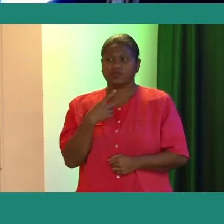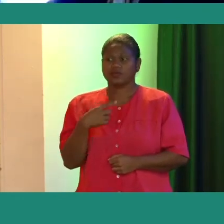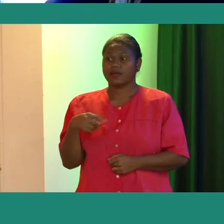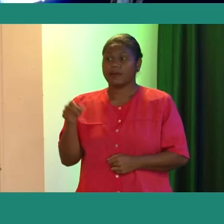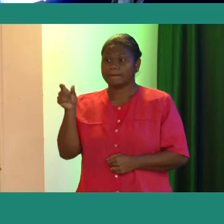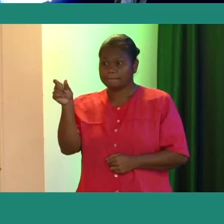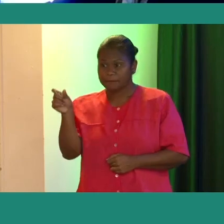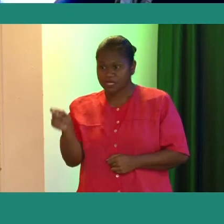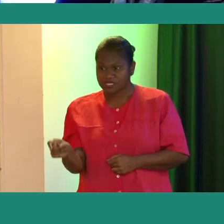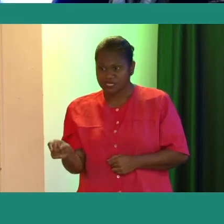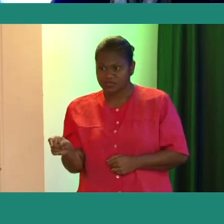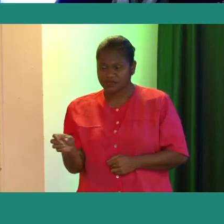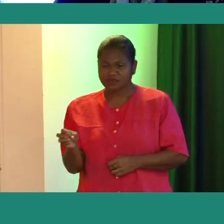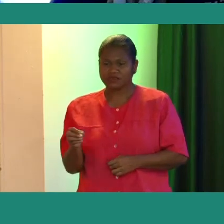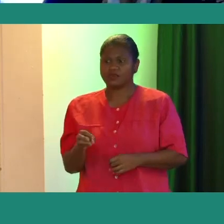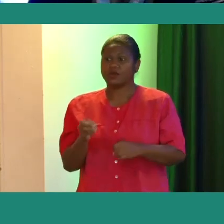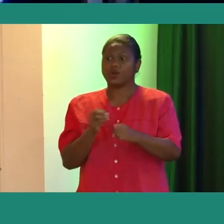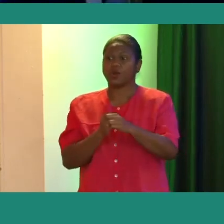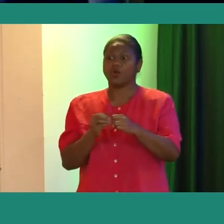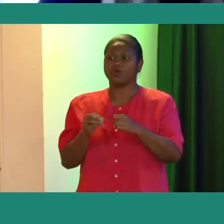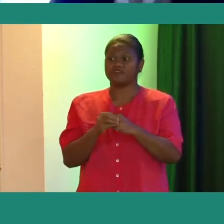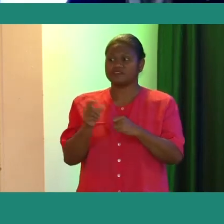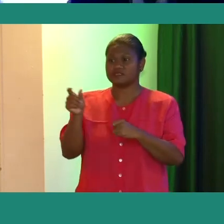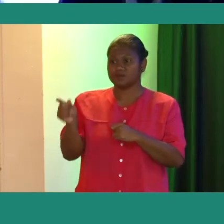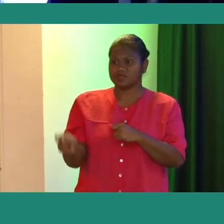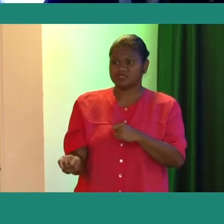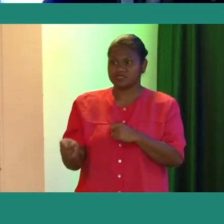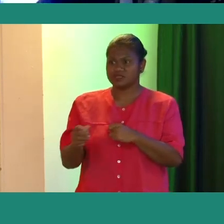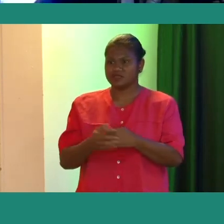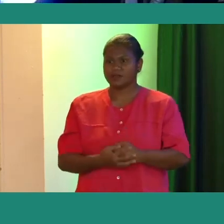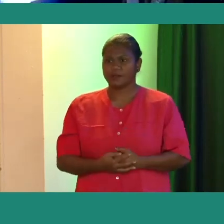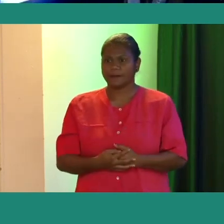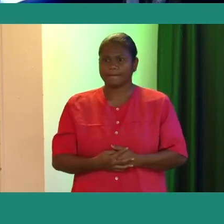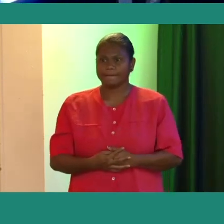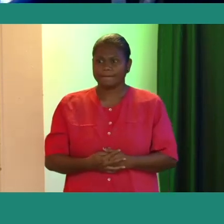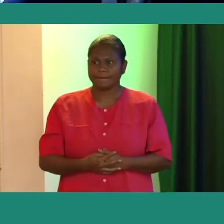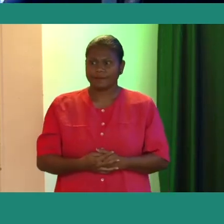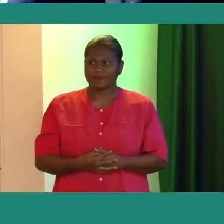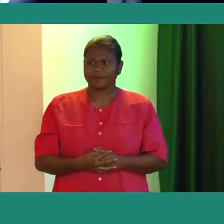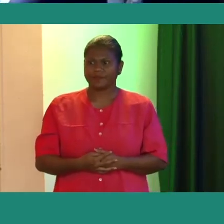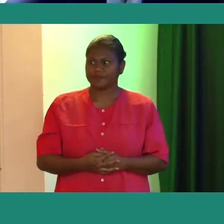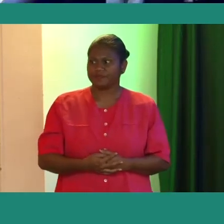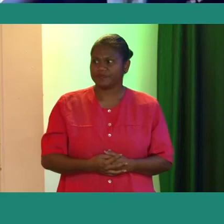you can just put it out there, if you know of the officer, GESI officer in lay.